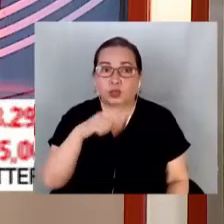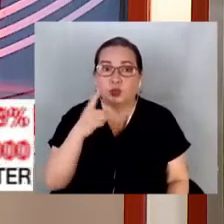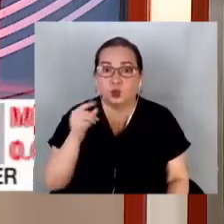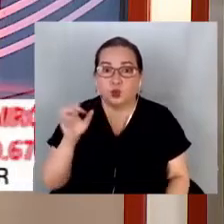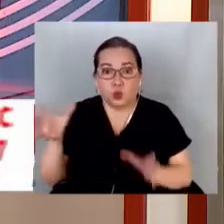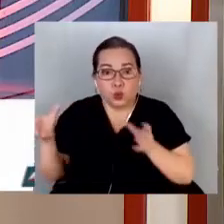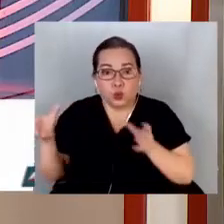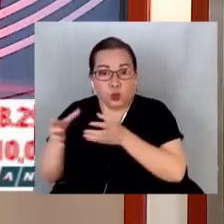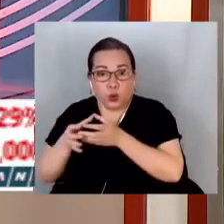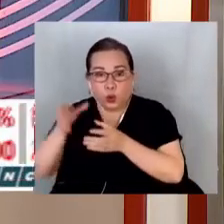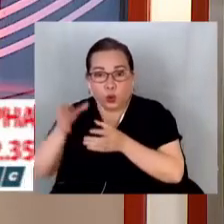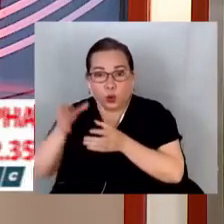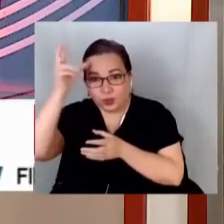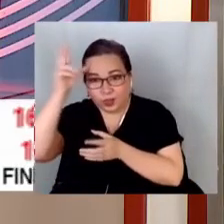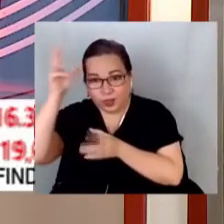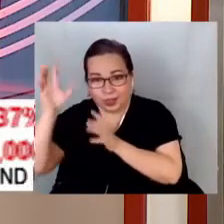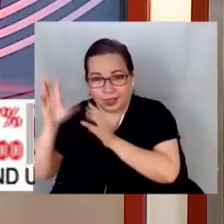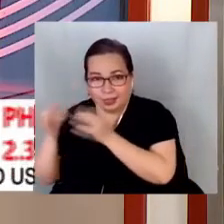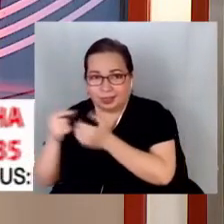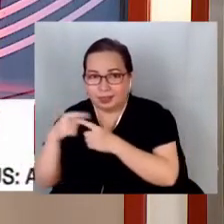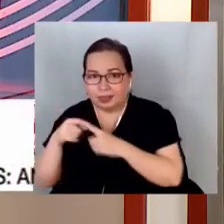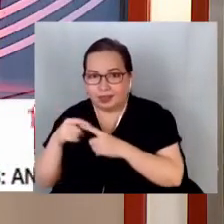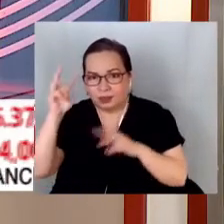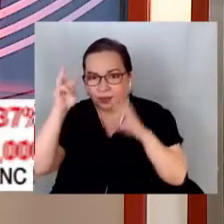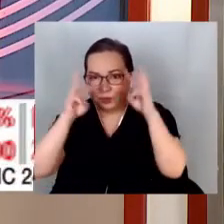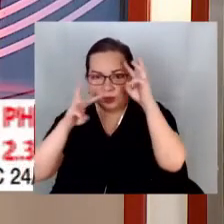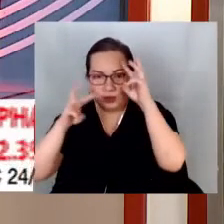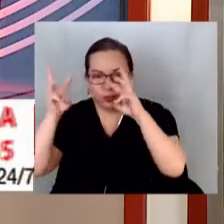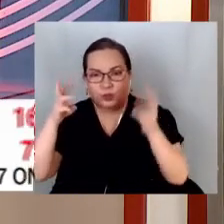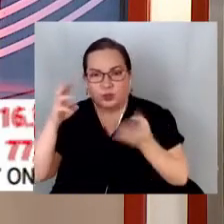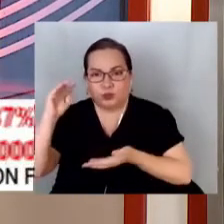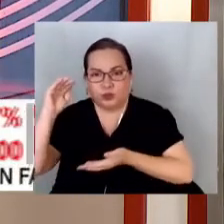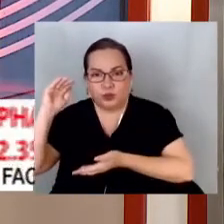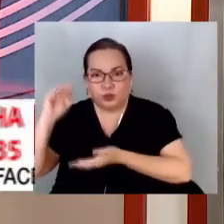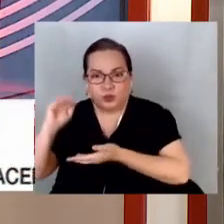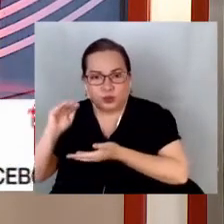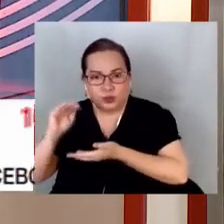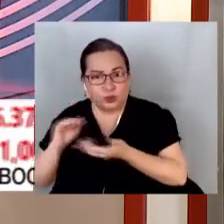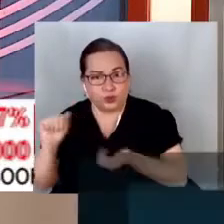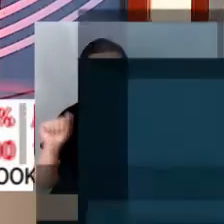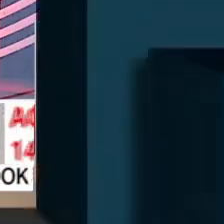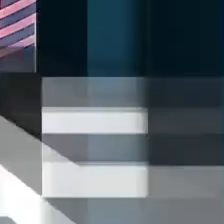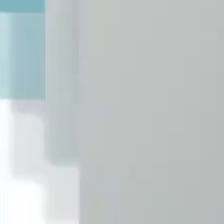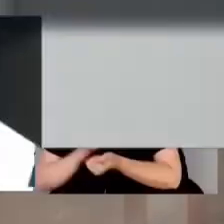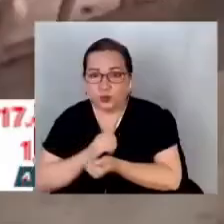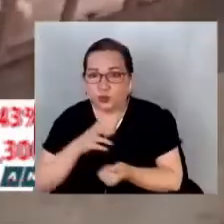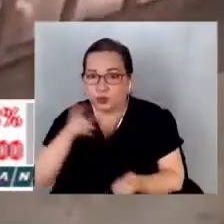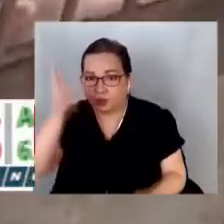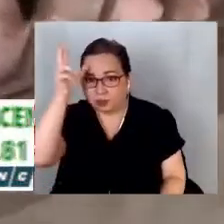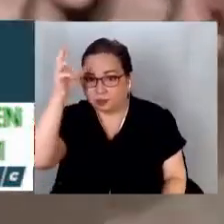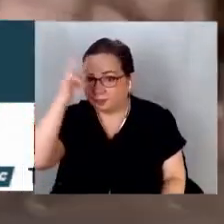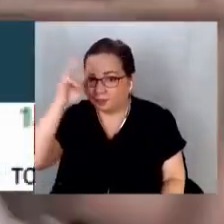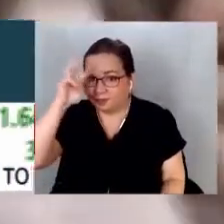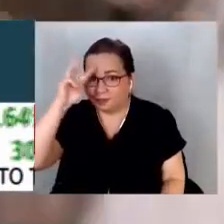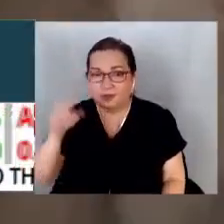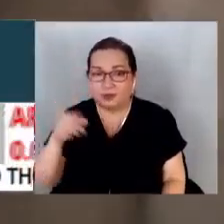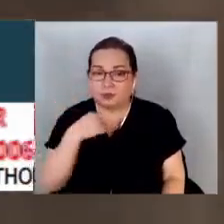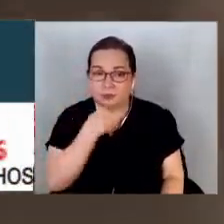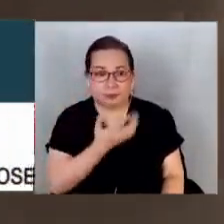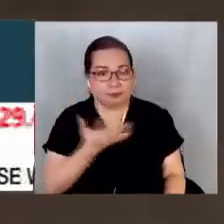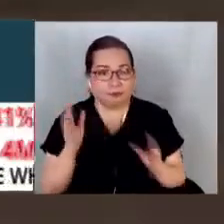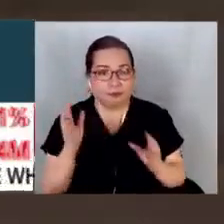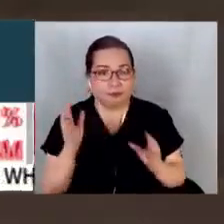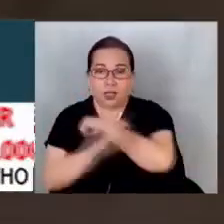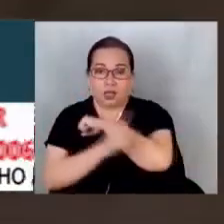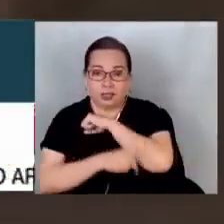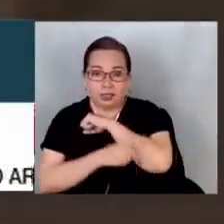raisers warning of a looming shortage of chicken. Let's hear more from April Rafales. The country's problem